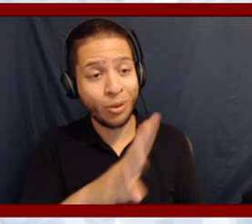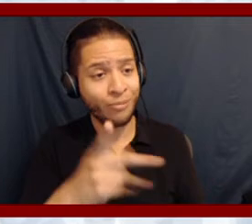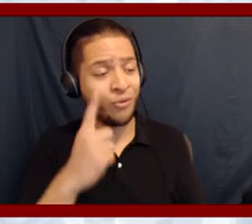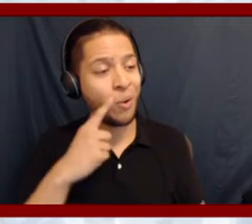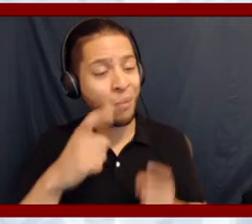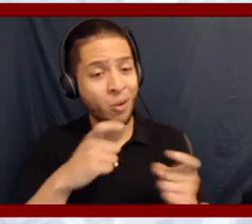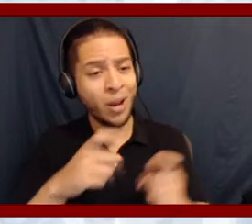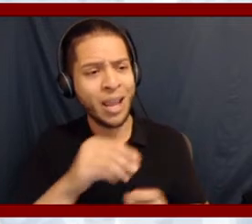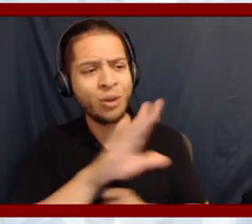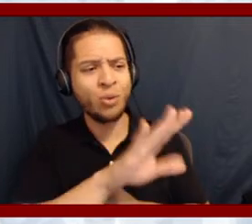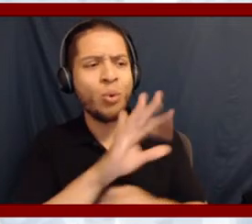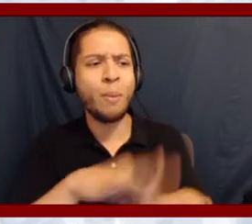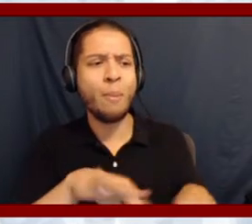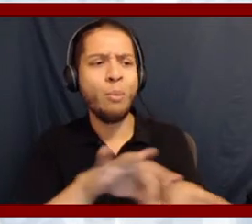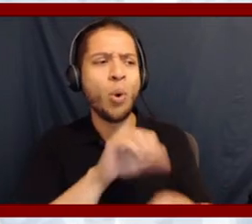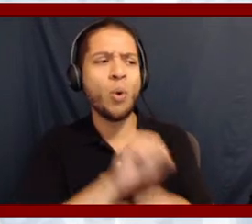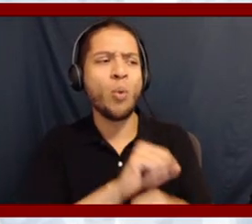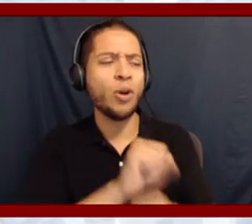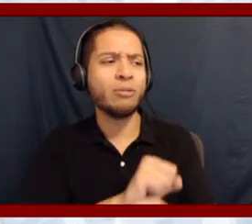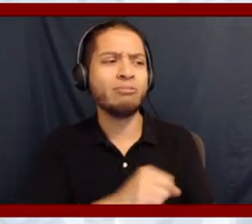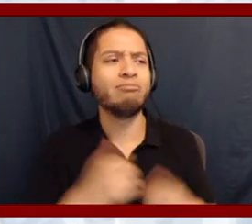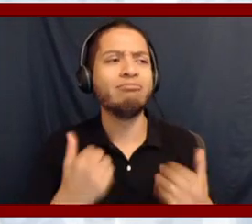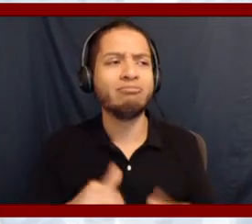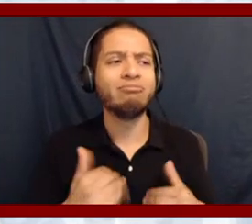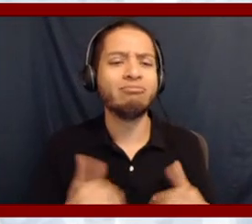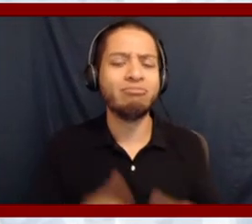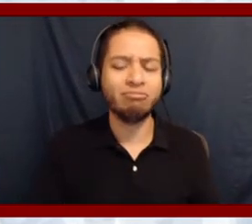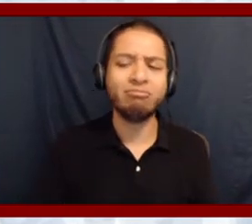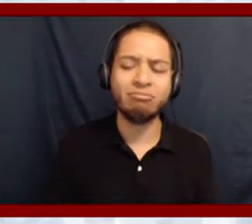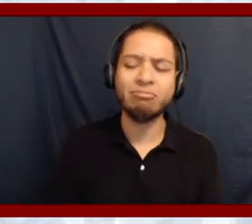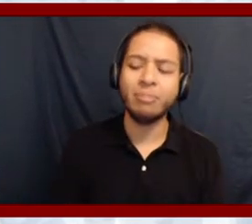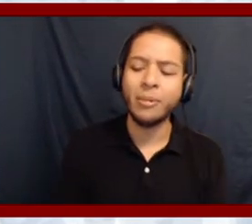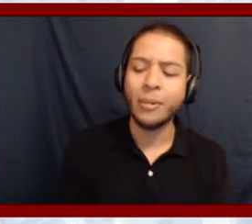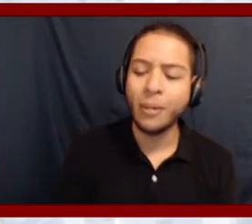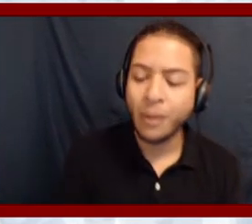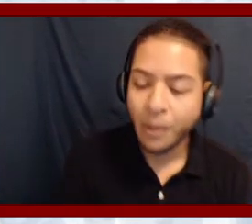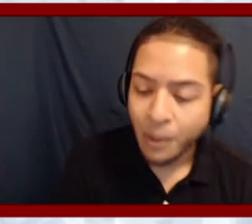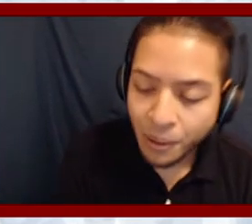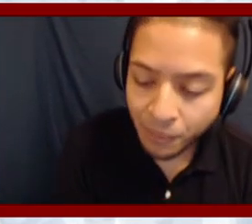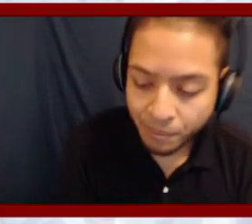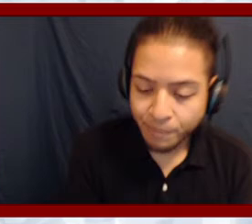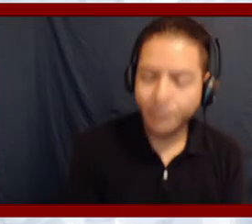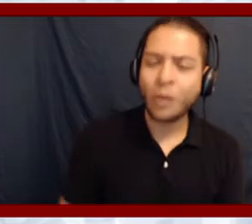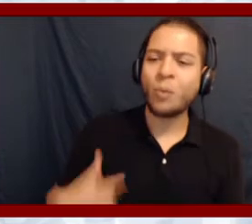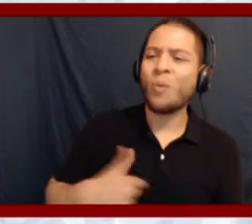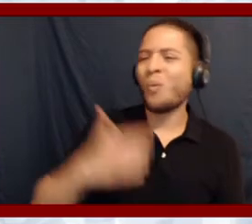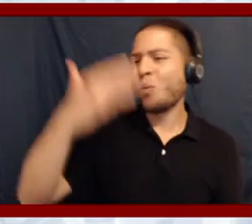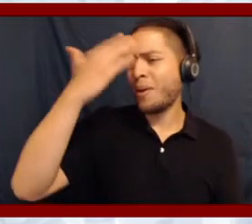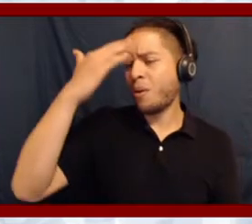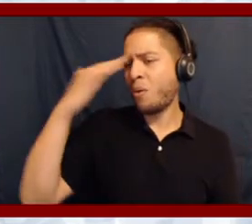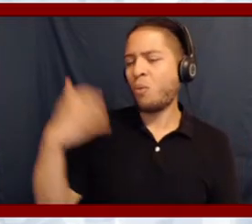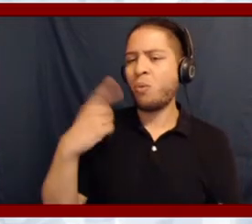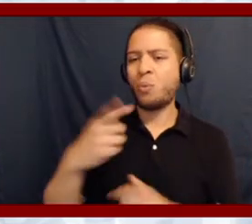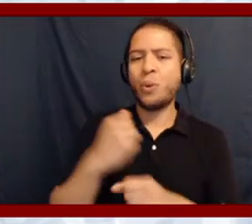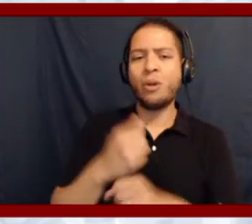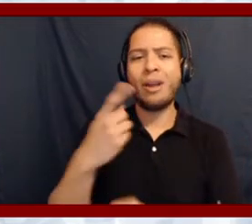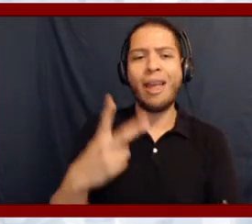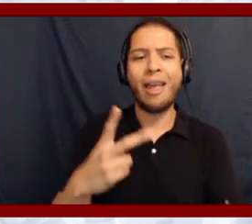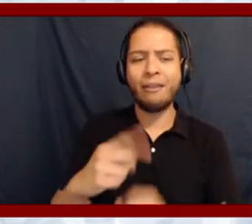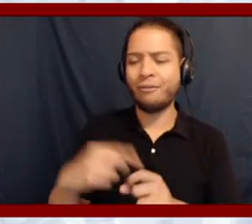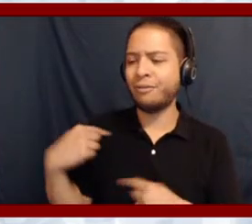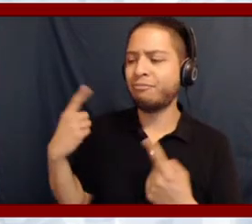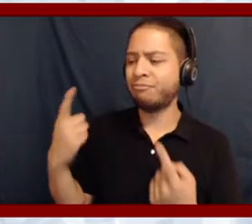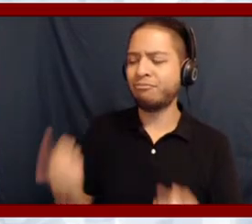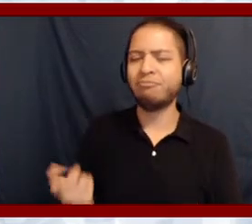the important work you do across the country. We know this year and a half has been like no other time in our